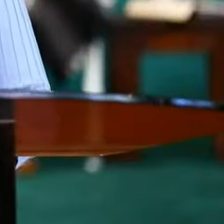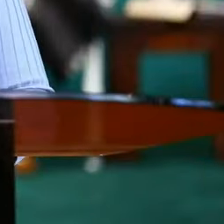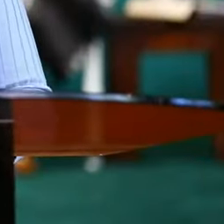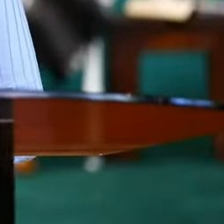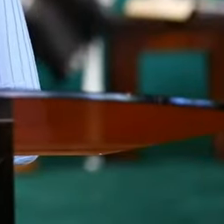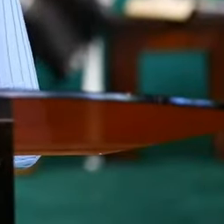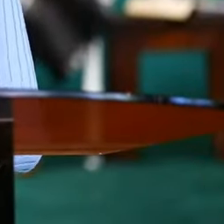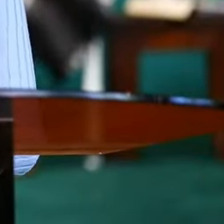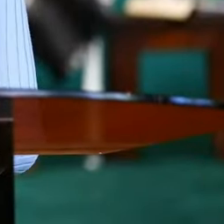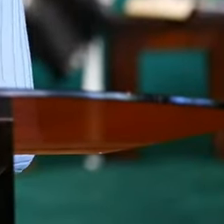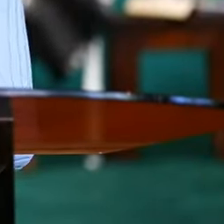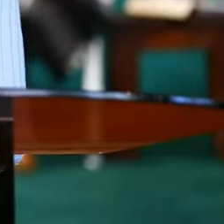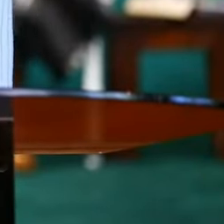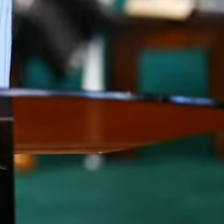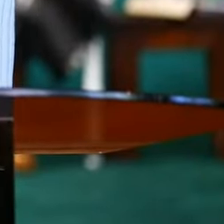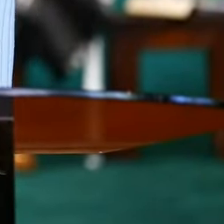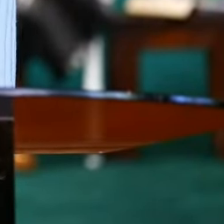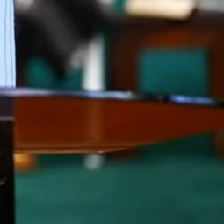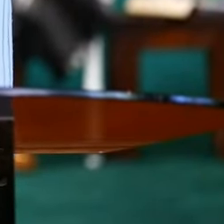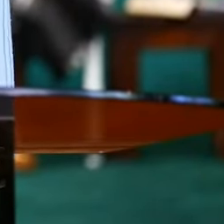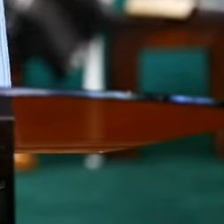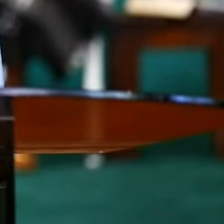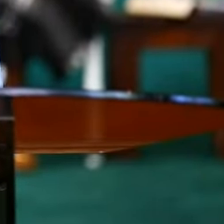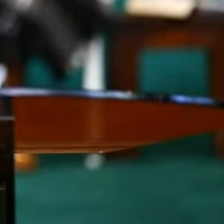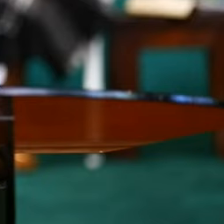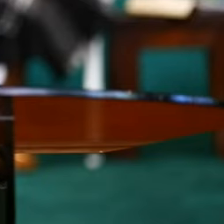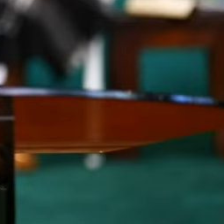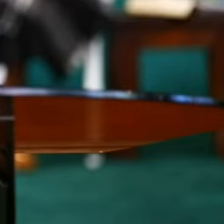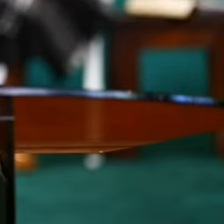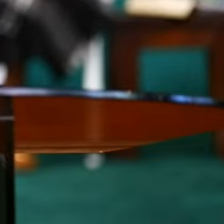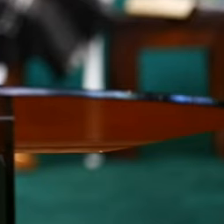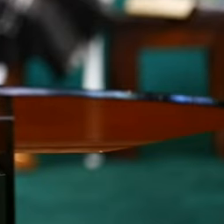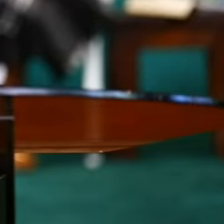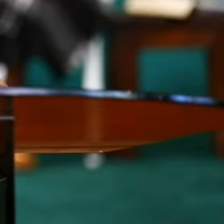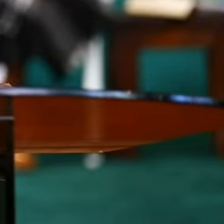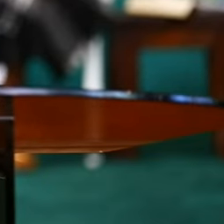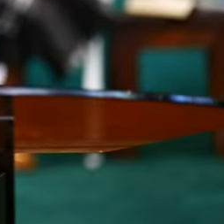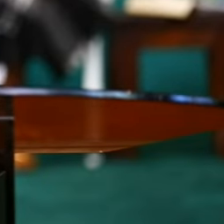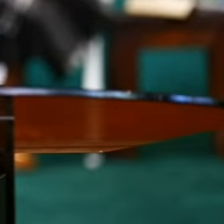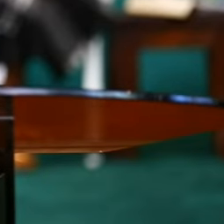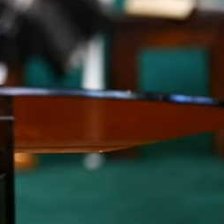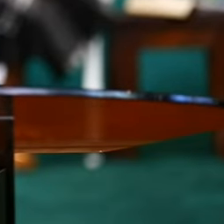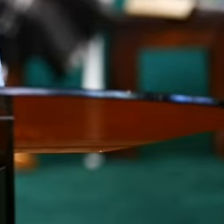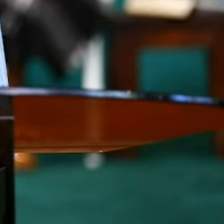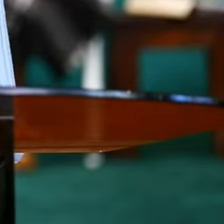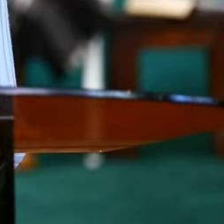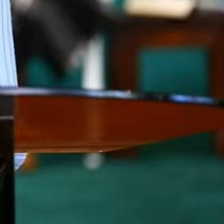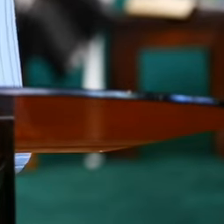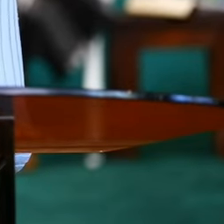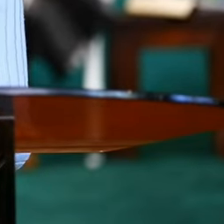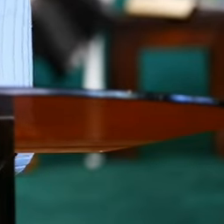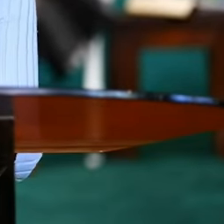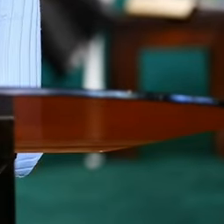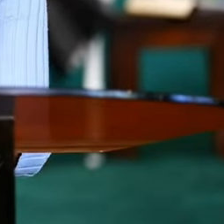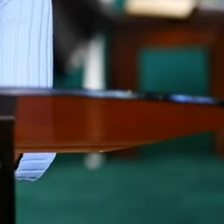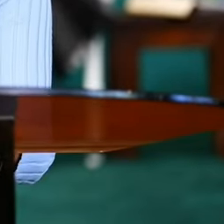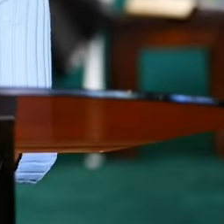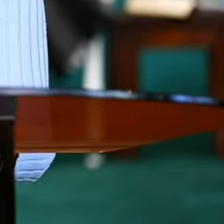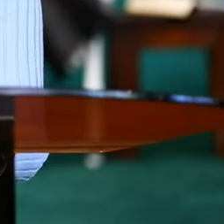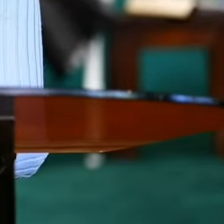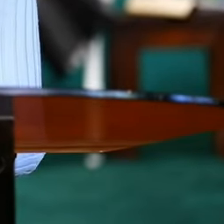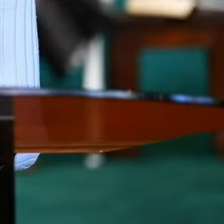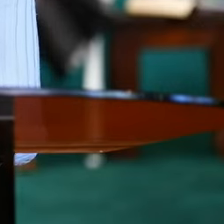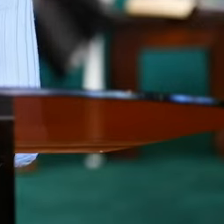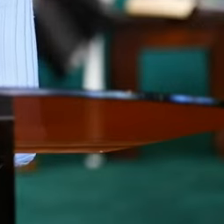Happy New Year. Welcome back to the Teens Cornerstone Lesson of 2024. On our panelists today, we have Teacher Jonan,